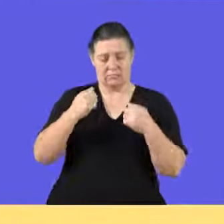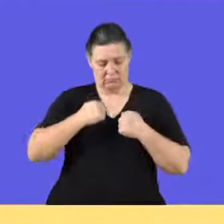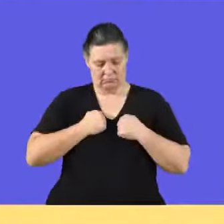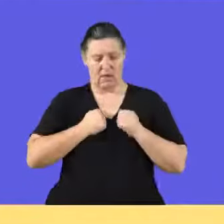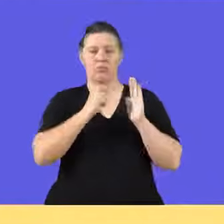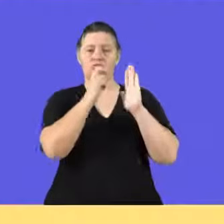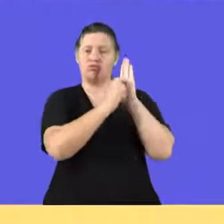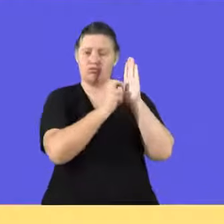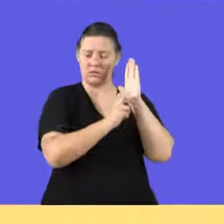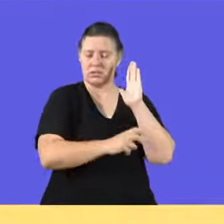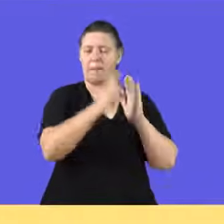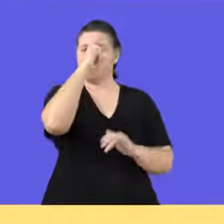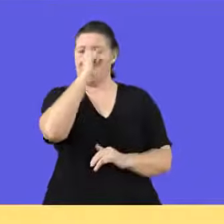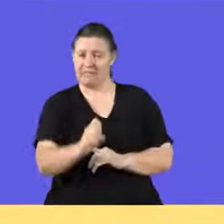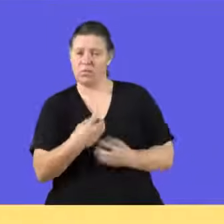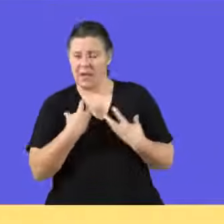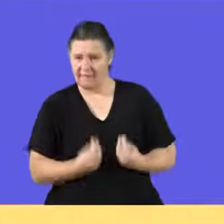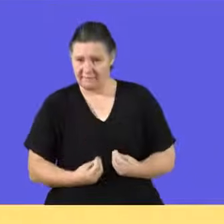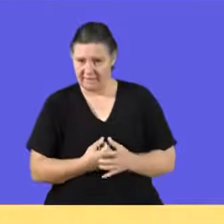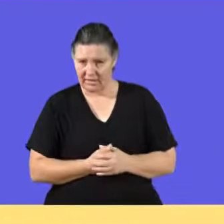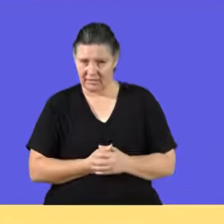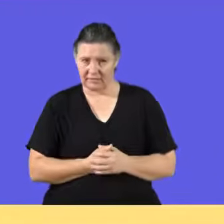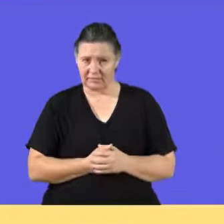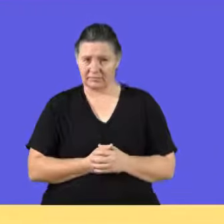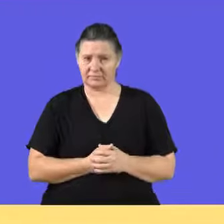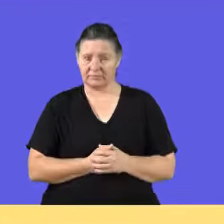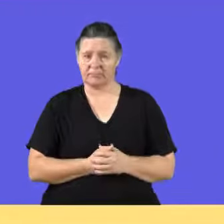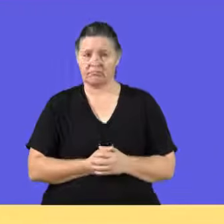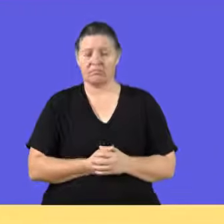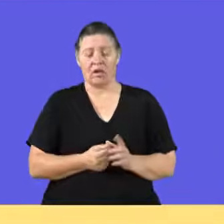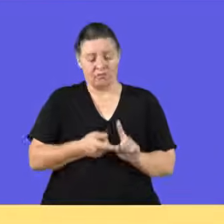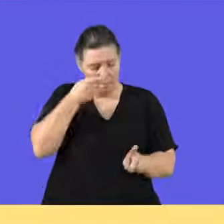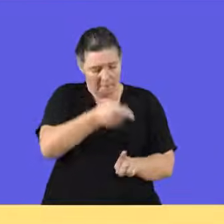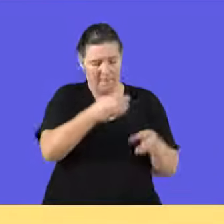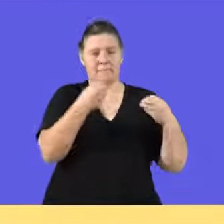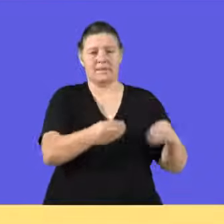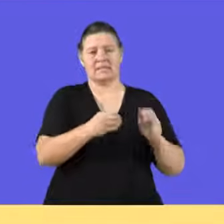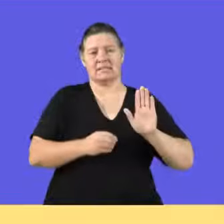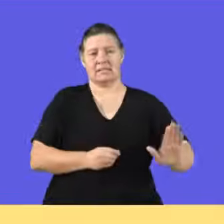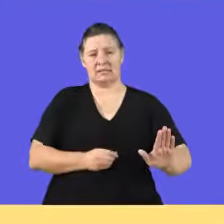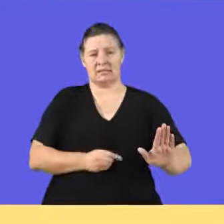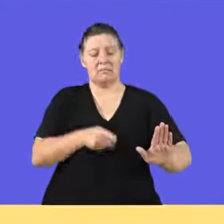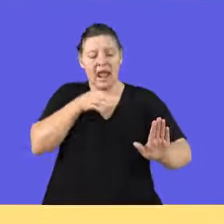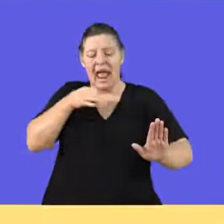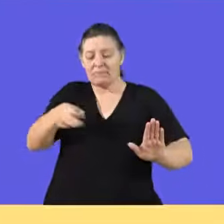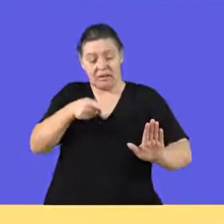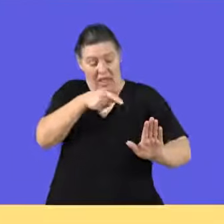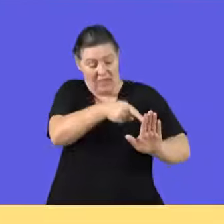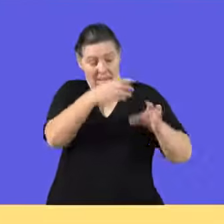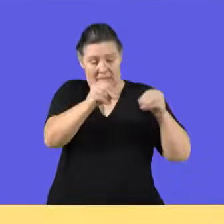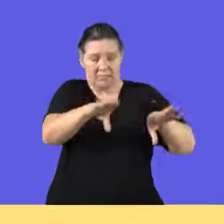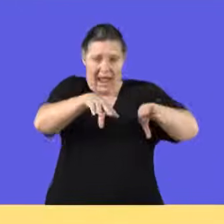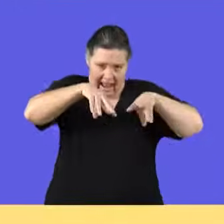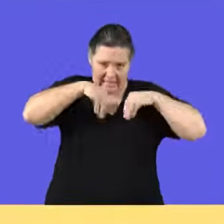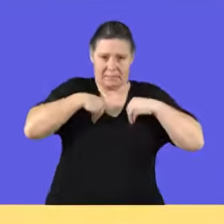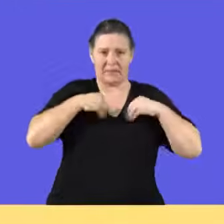statement of norms and beliefs, a statement of norms and beliefs of the business,